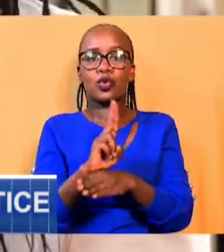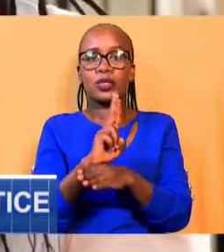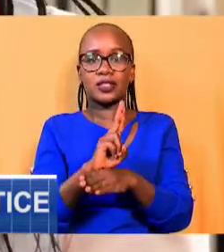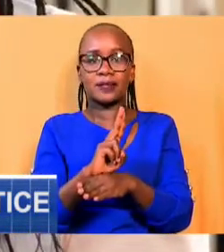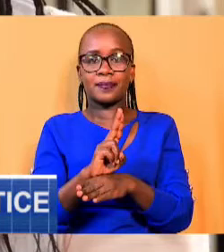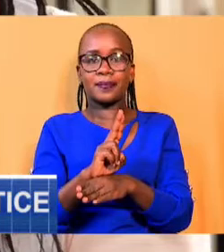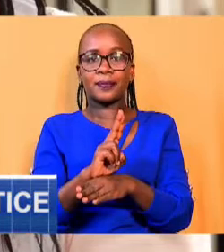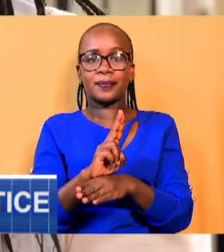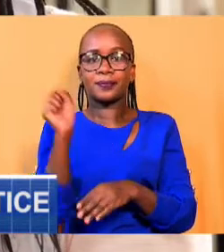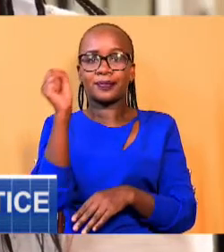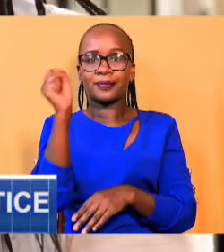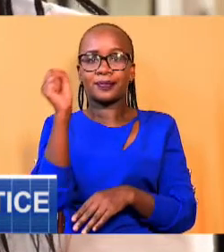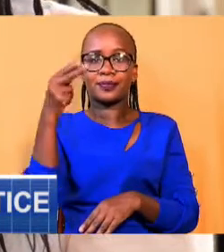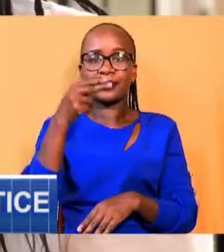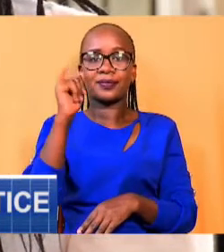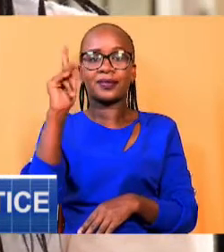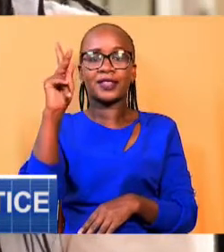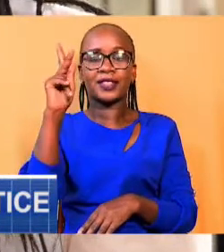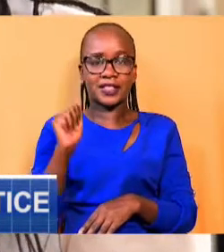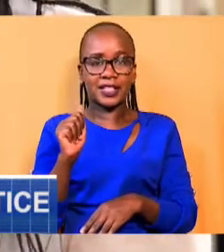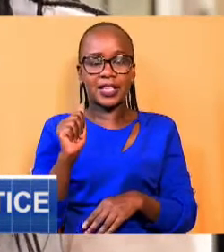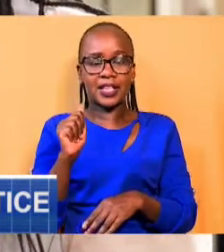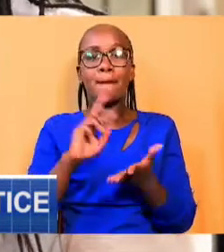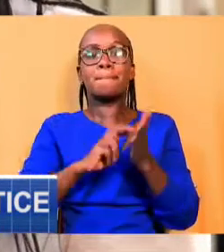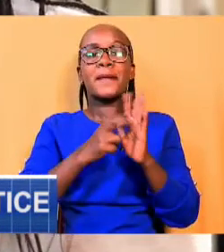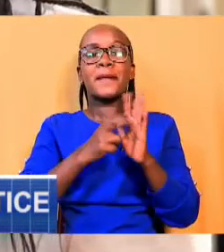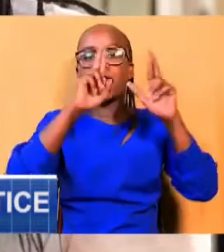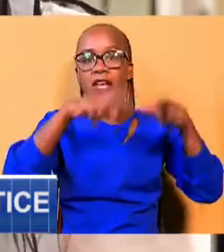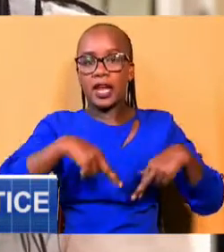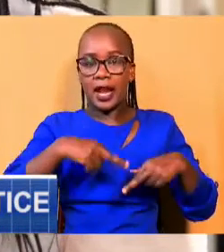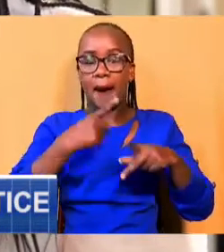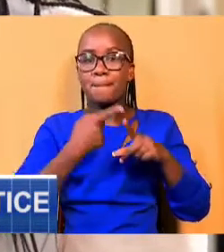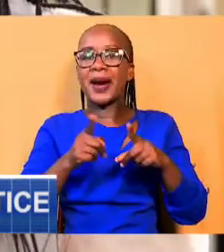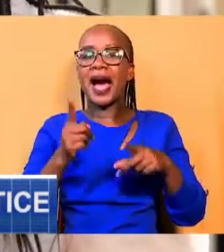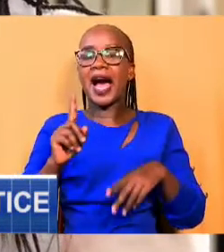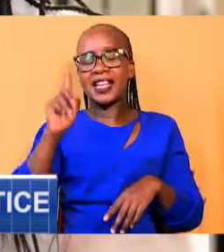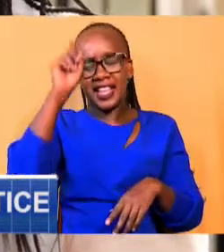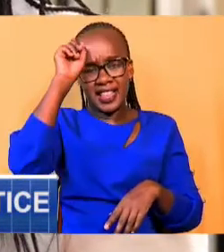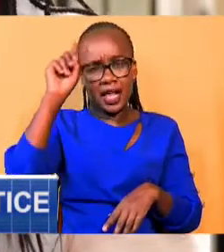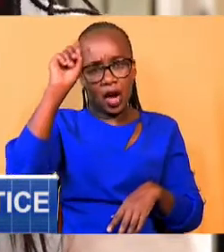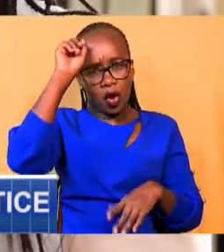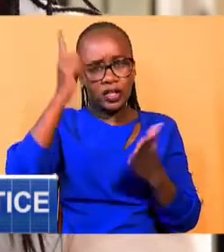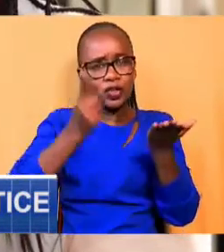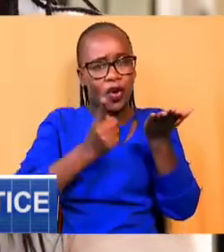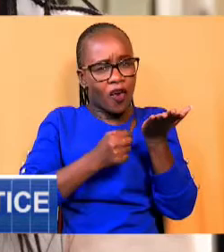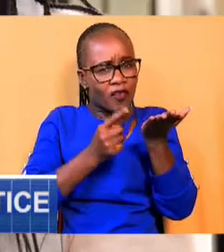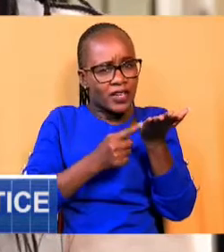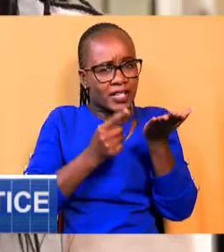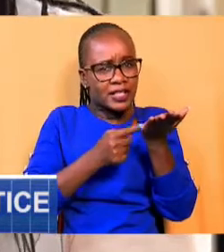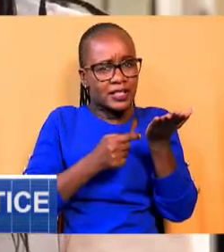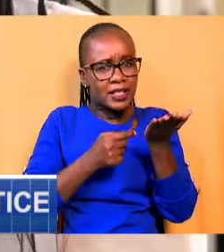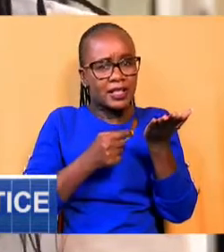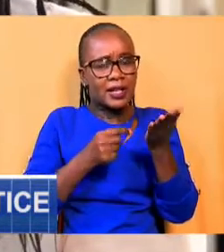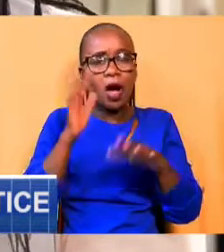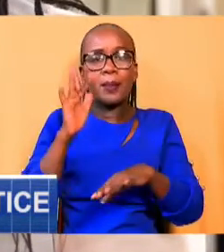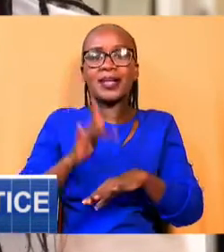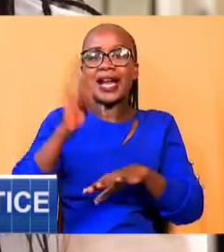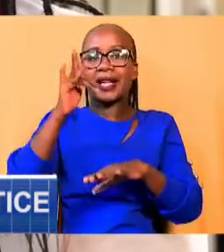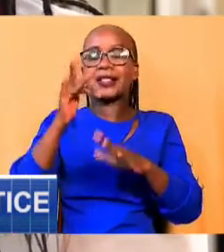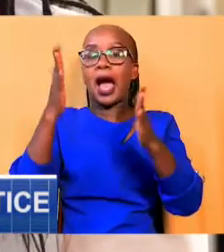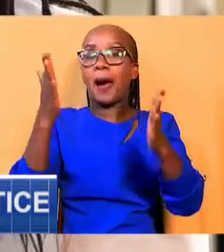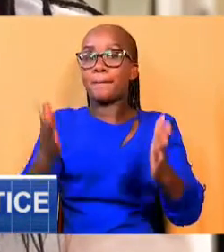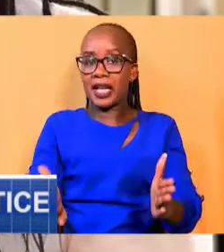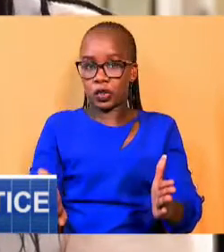mean defilement. But if you look at the original use of the word as Kiswahili intended it, it means touch